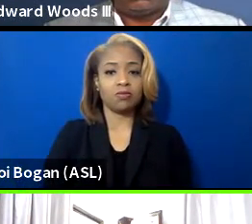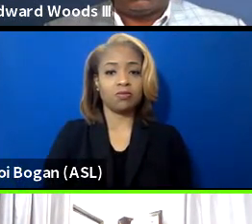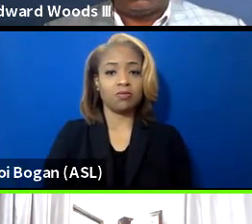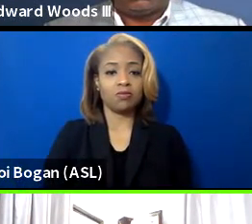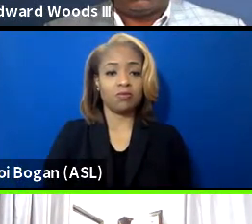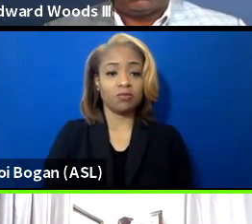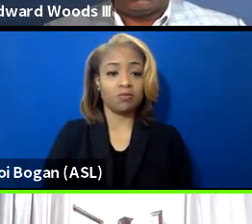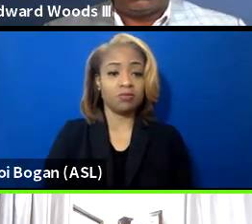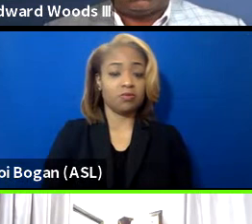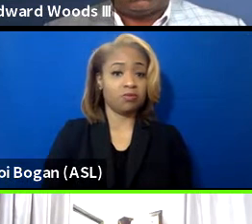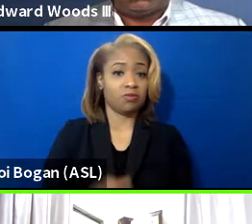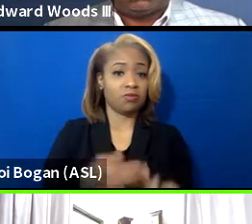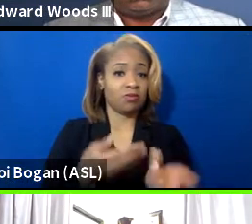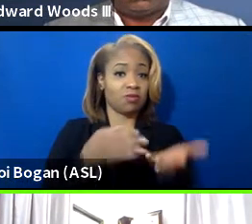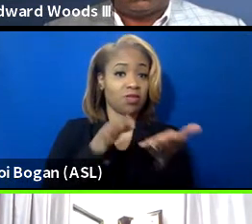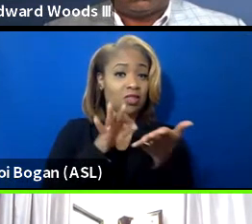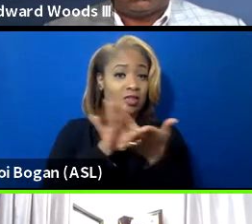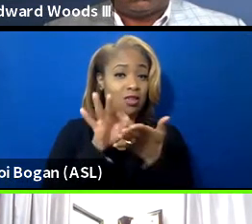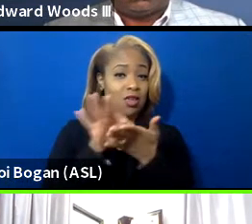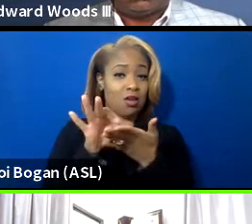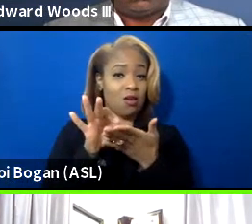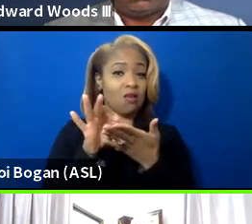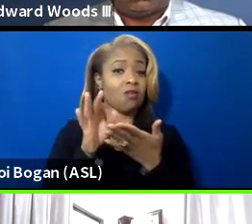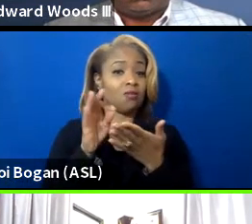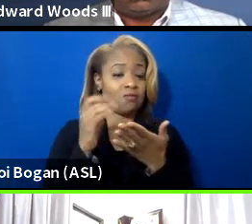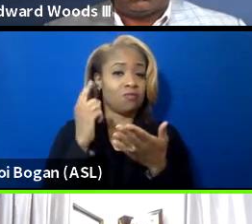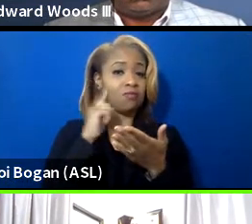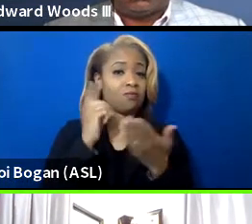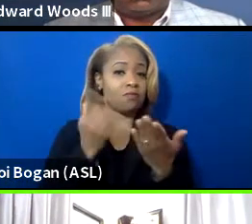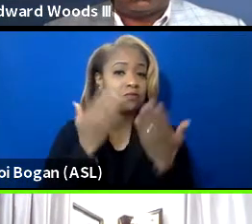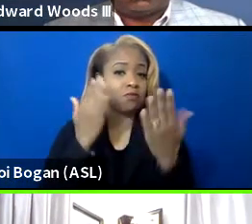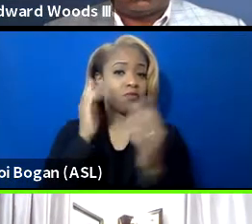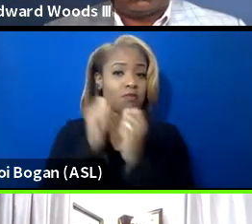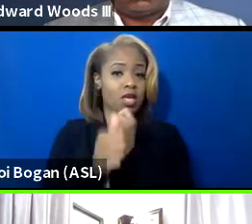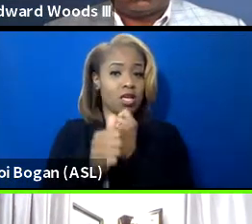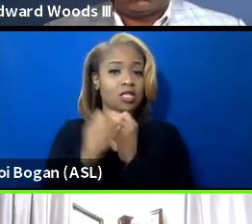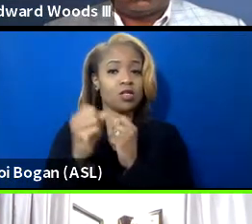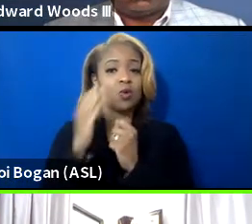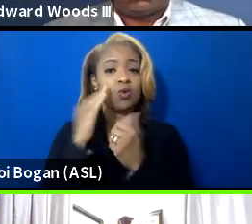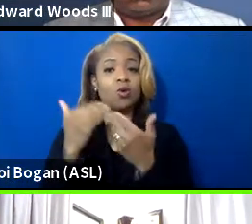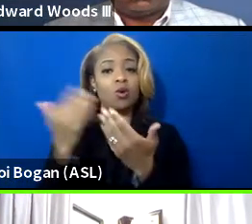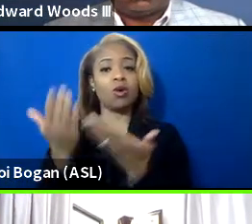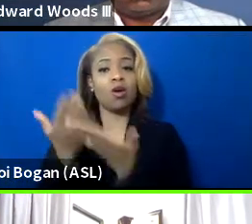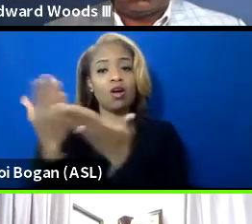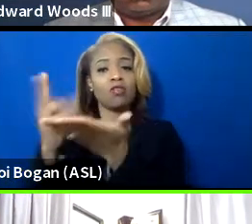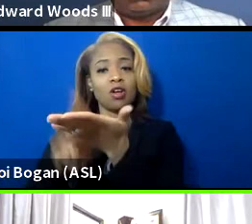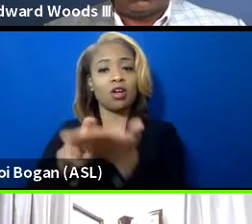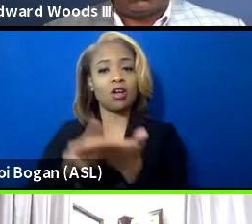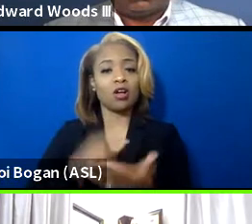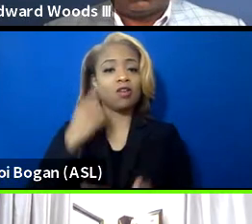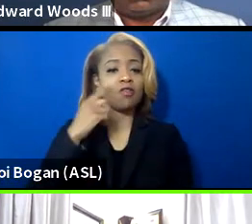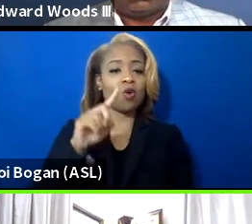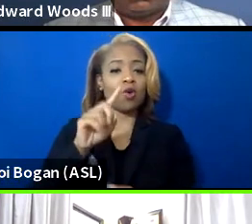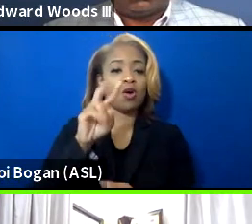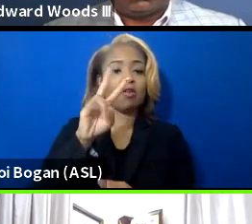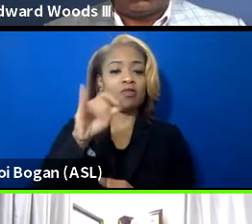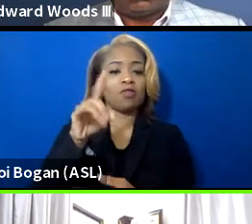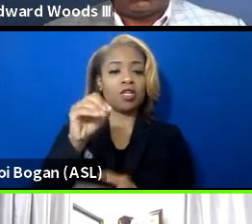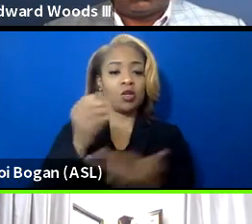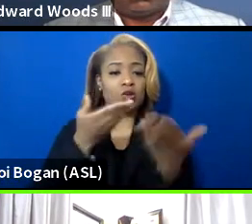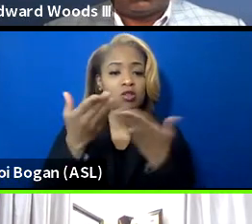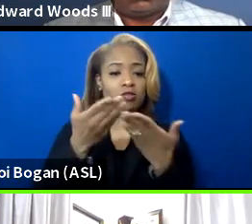By my count, the motion carries, and we are going to go ahead and offer the contract for videographer services